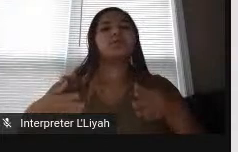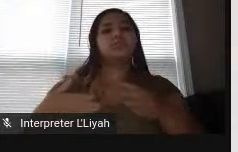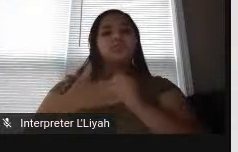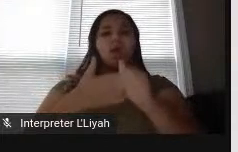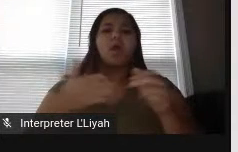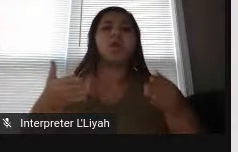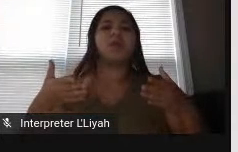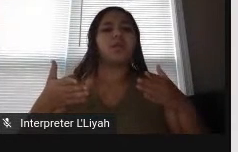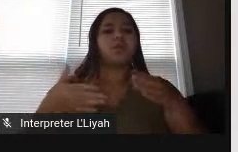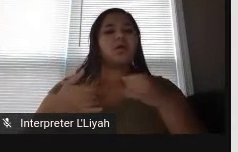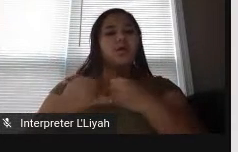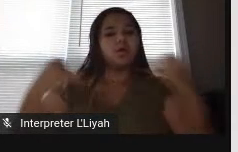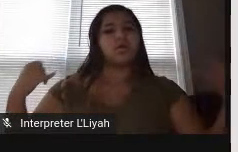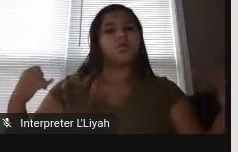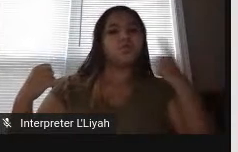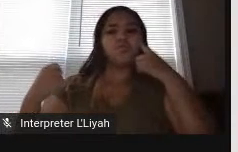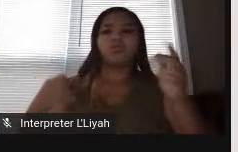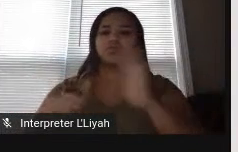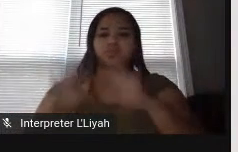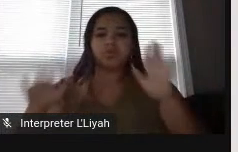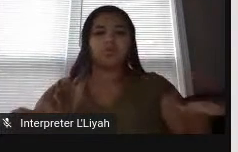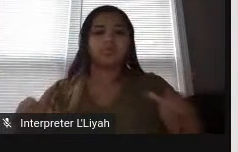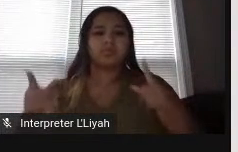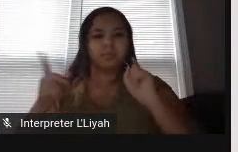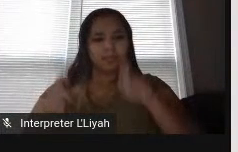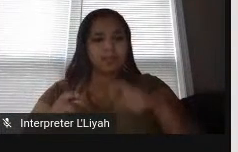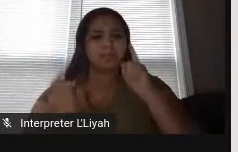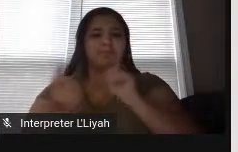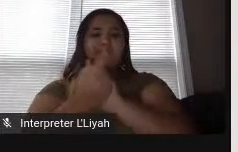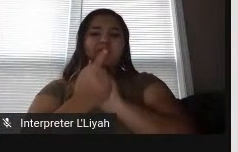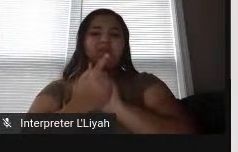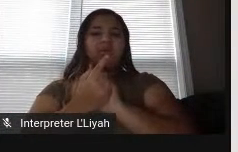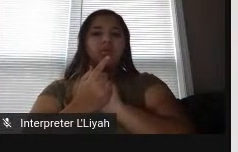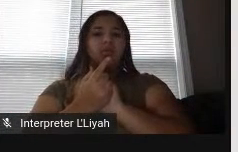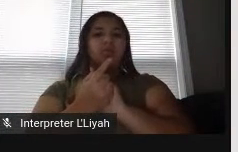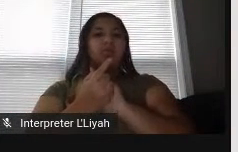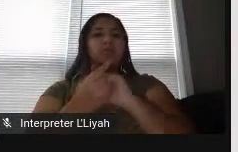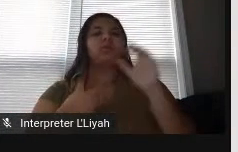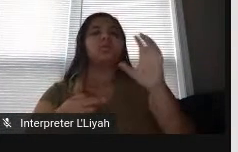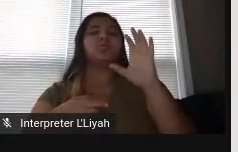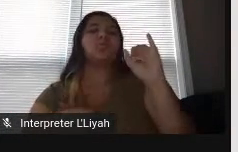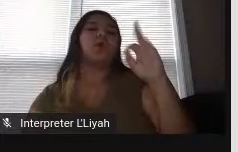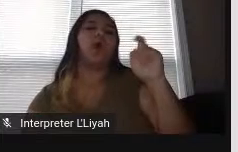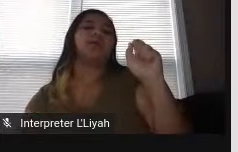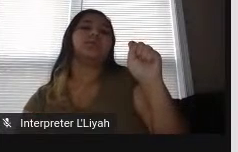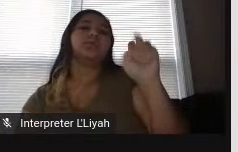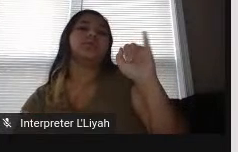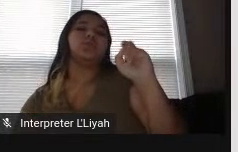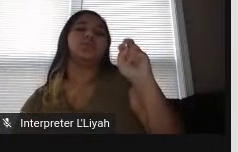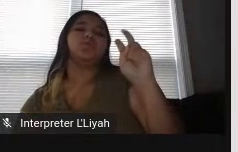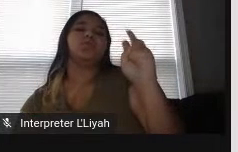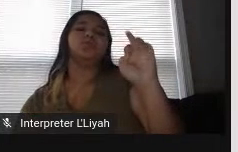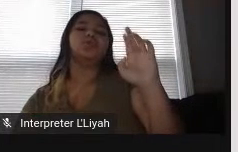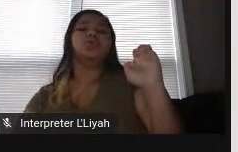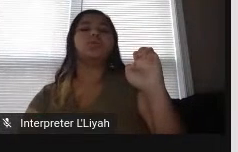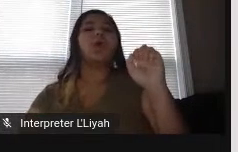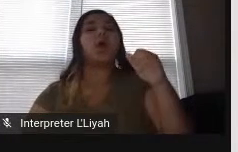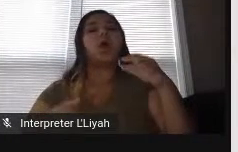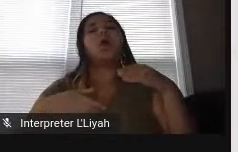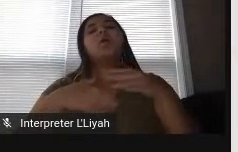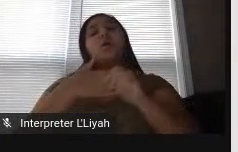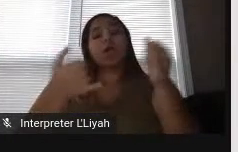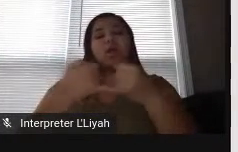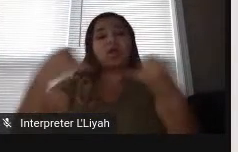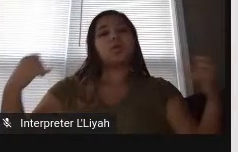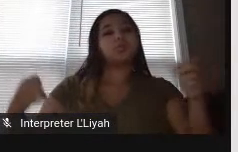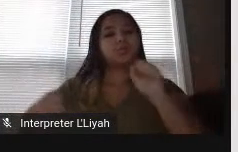guideline that a child must meet the criteria of that guideline. So what they'll do before